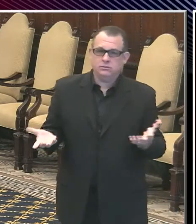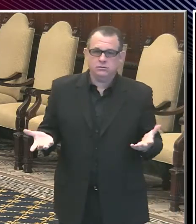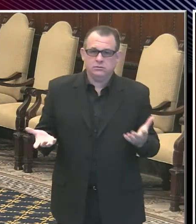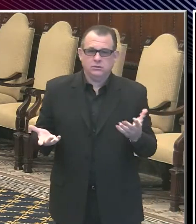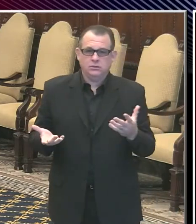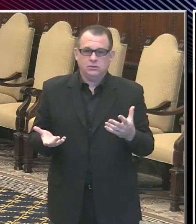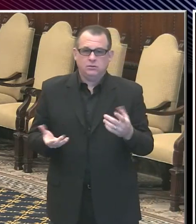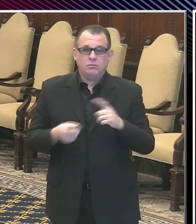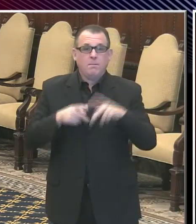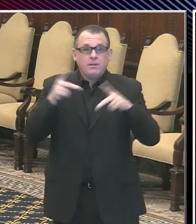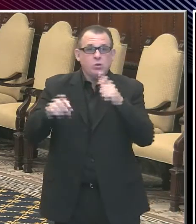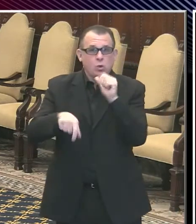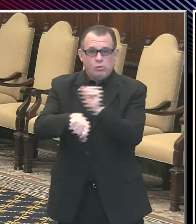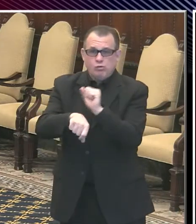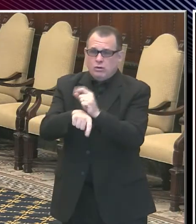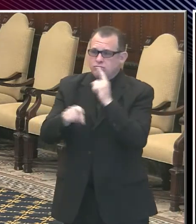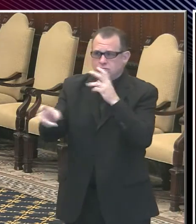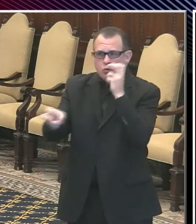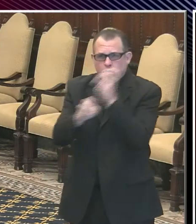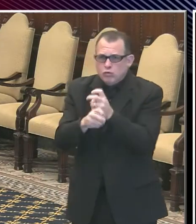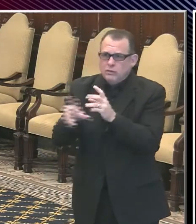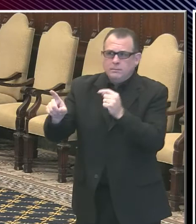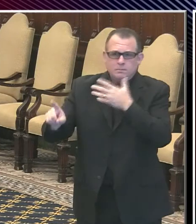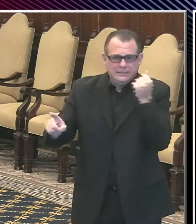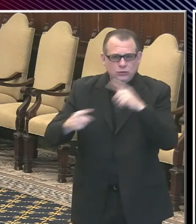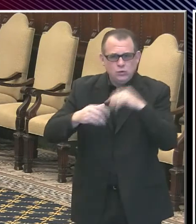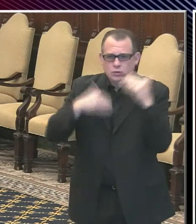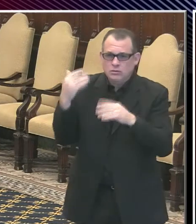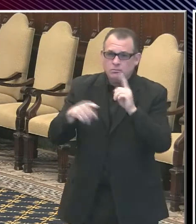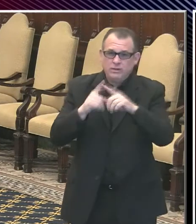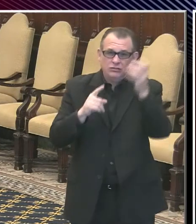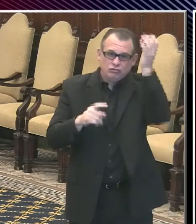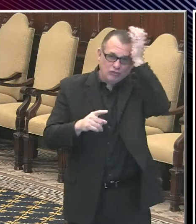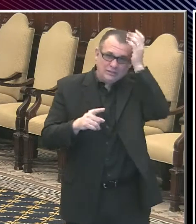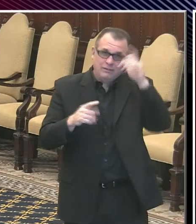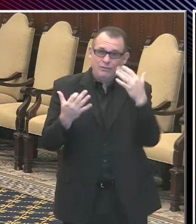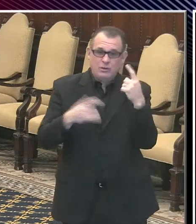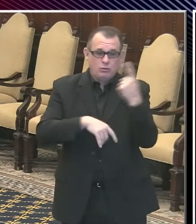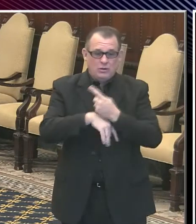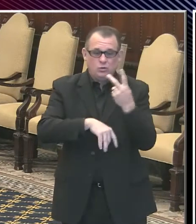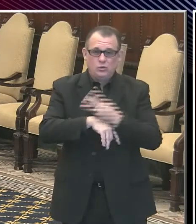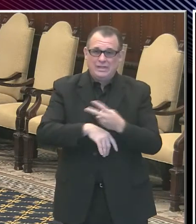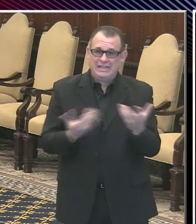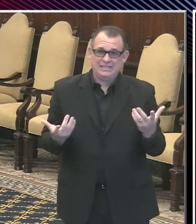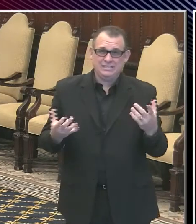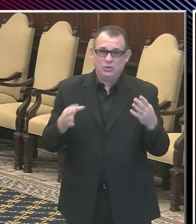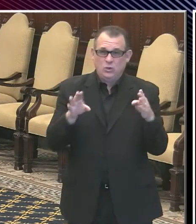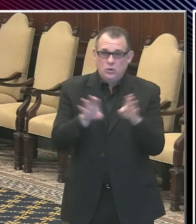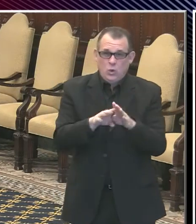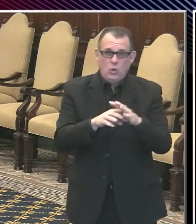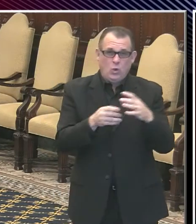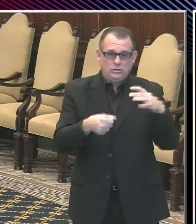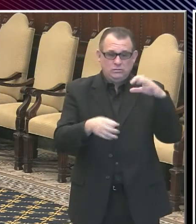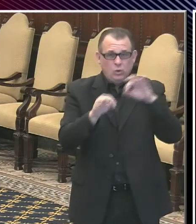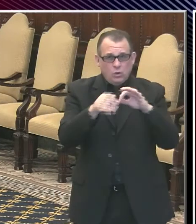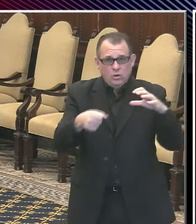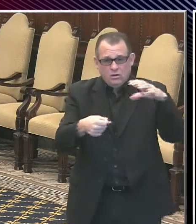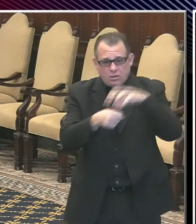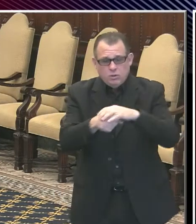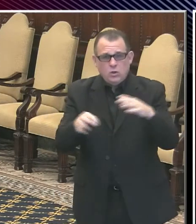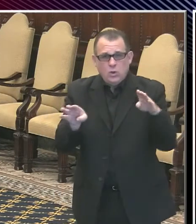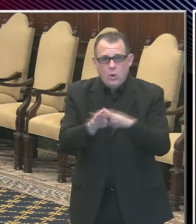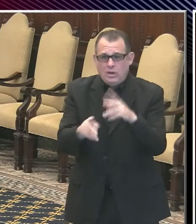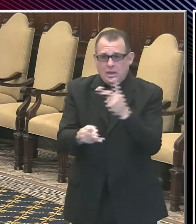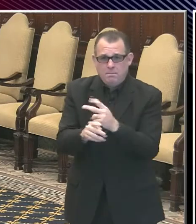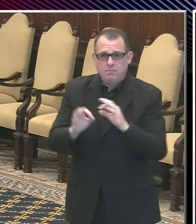they possibly can. But even if the trash is delayed a day or two, and it is wrapped up and secured in a good way, it